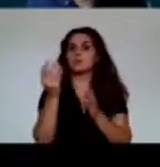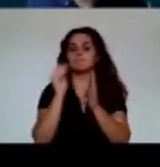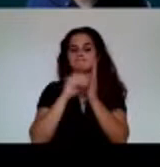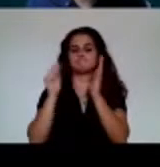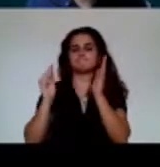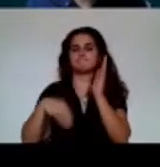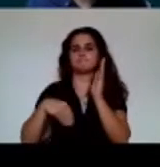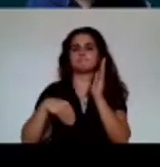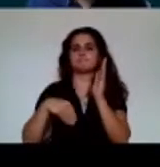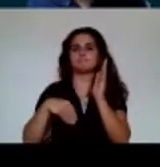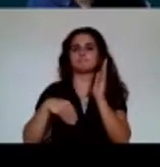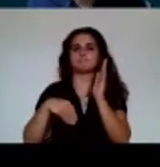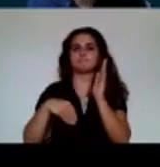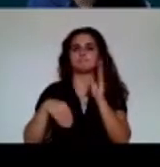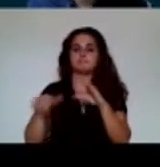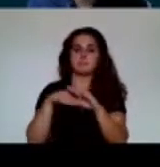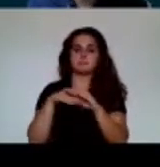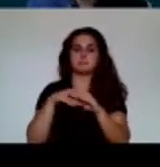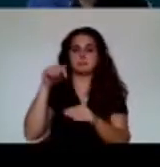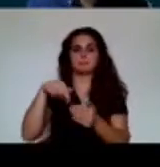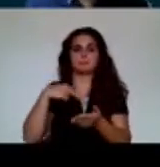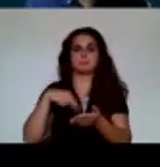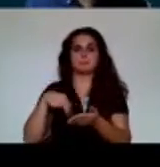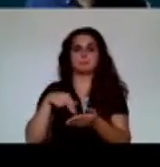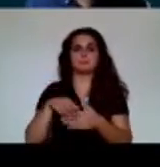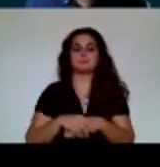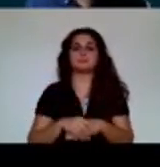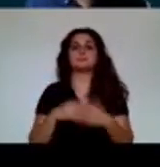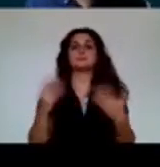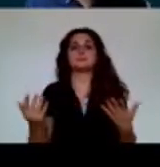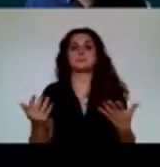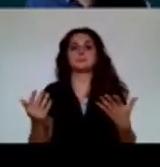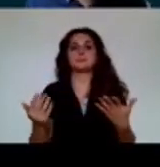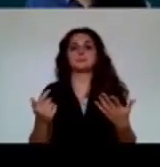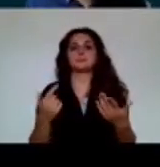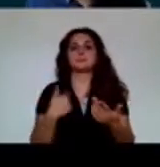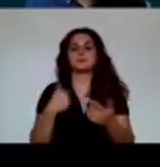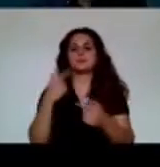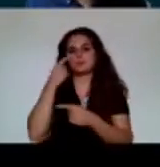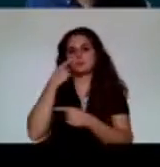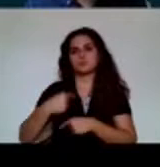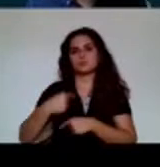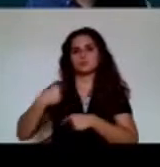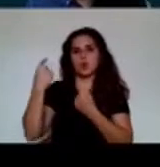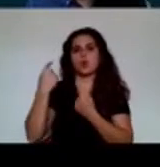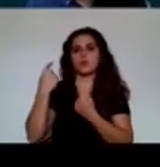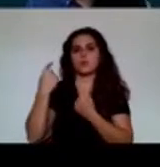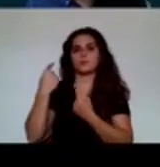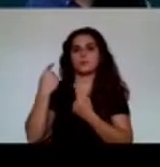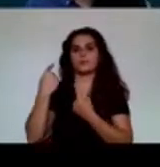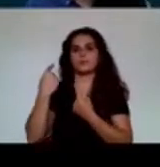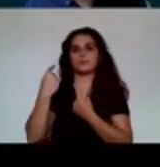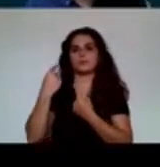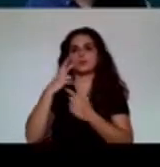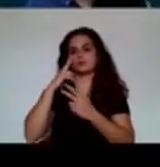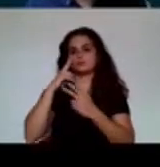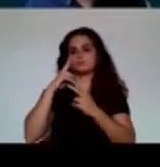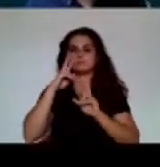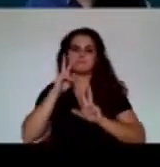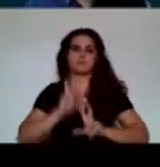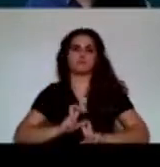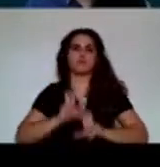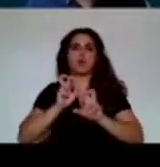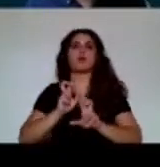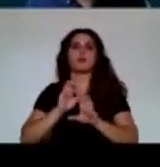registering for the conference. And so I will show you the findings when